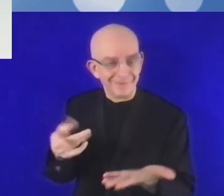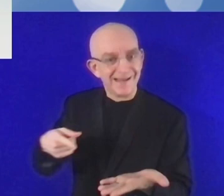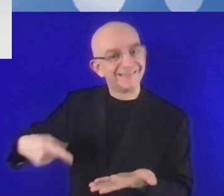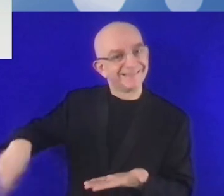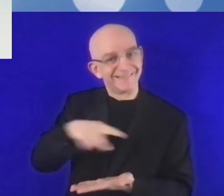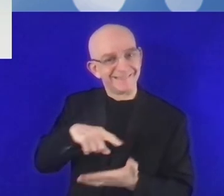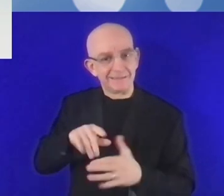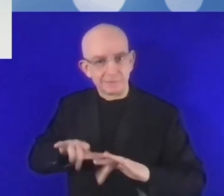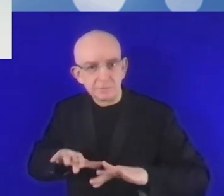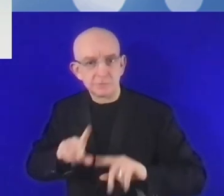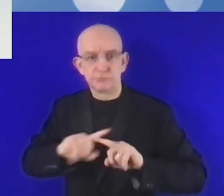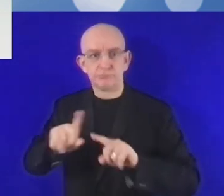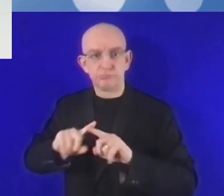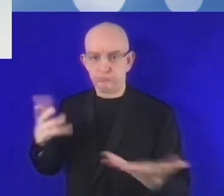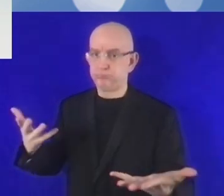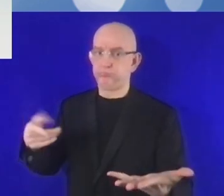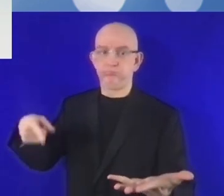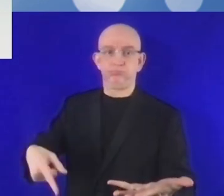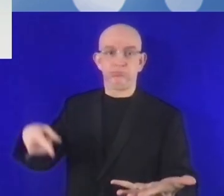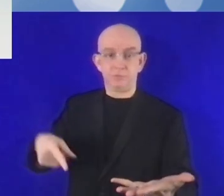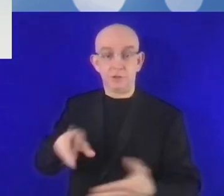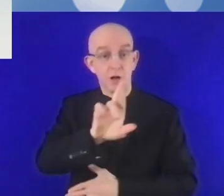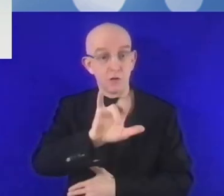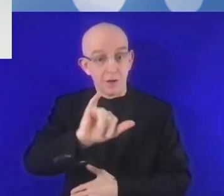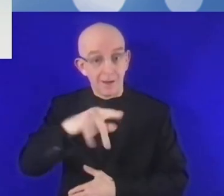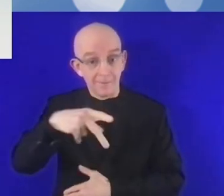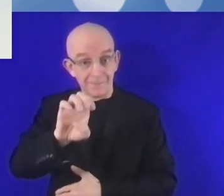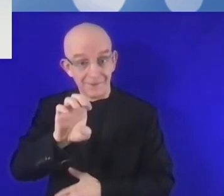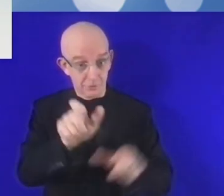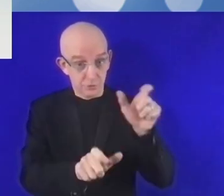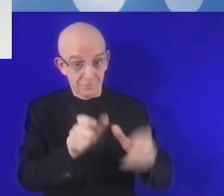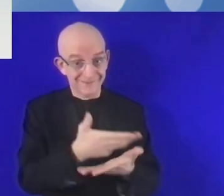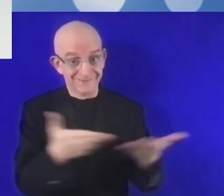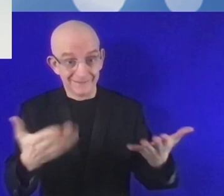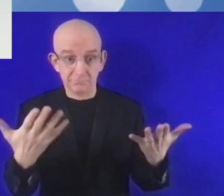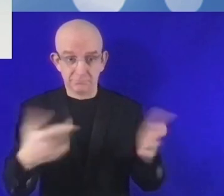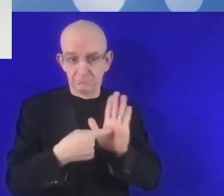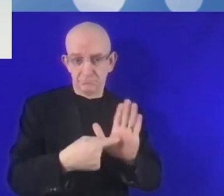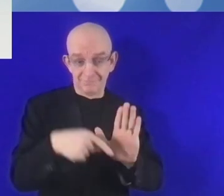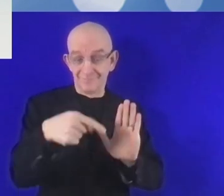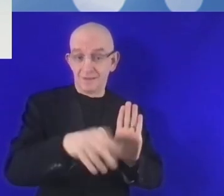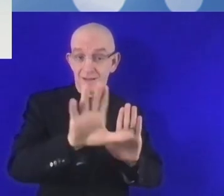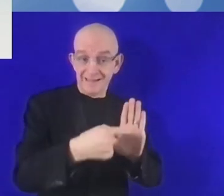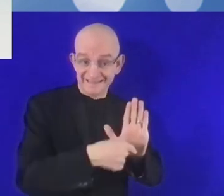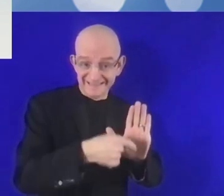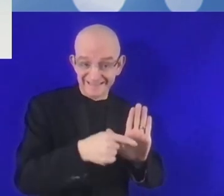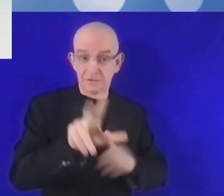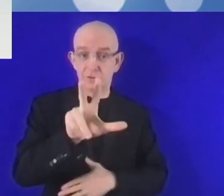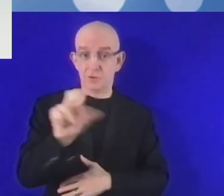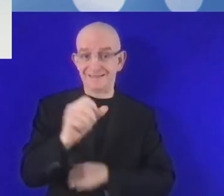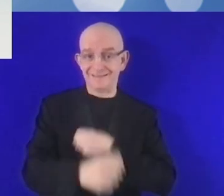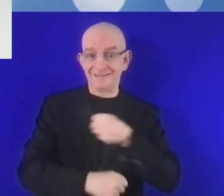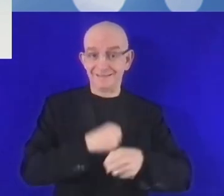it mostly deals with the technical aspects of the internet, it's pretty diverse and it's open to anybody. You could say